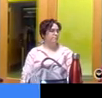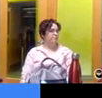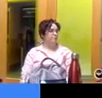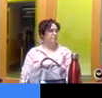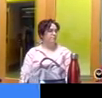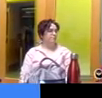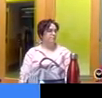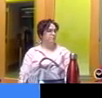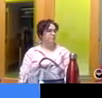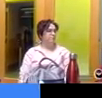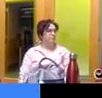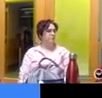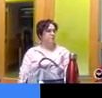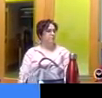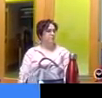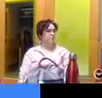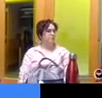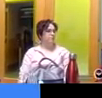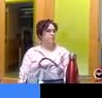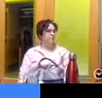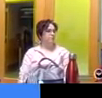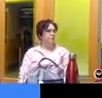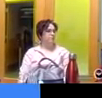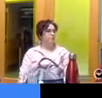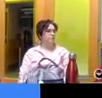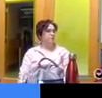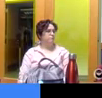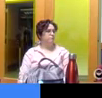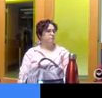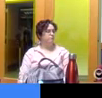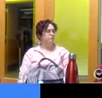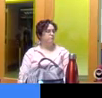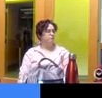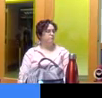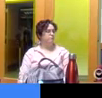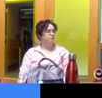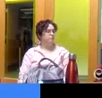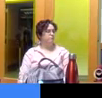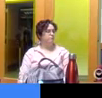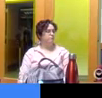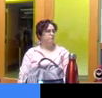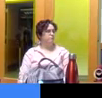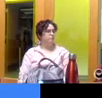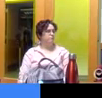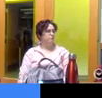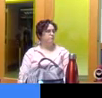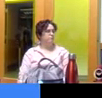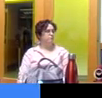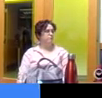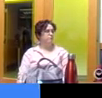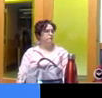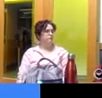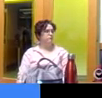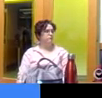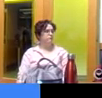and they connect with a specialist, or they speak with somebody at the call center, and some of their staff are trained to schedule for